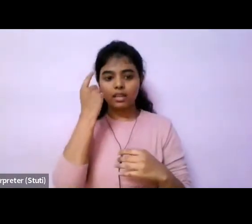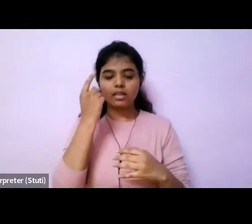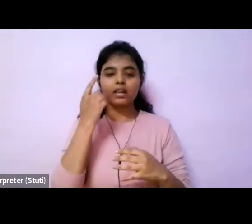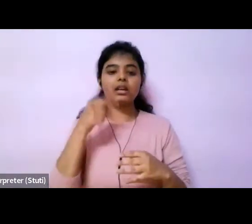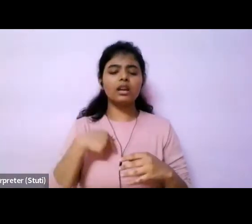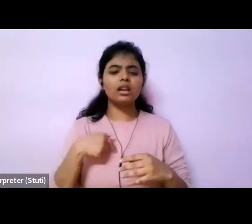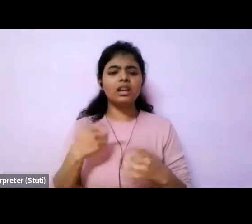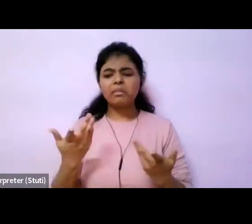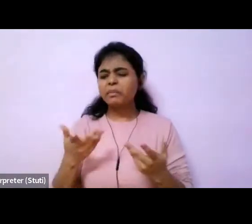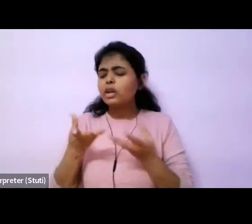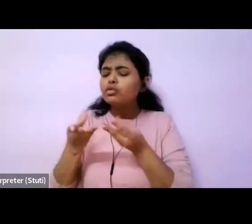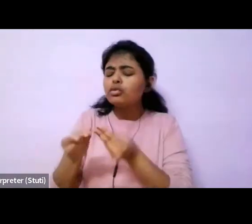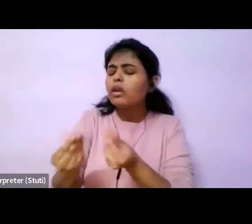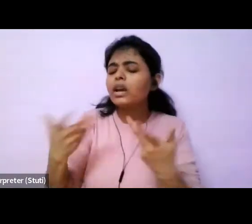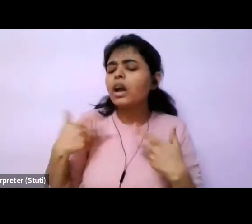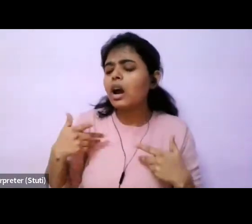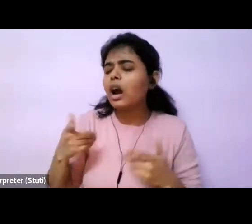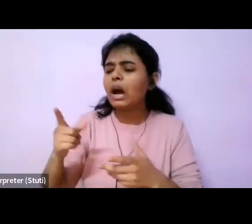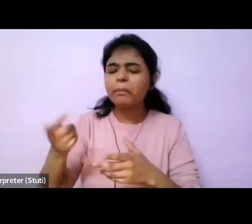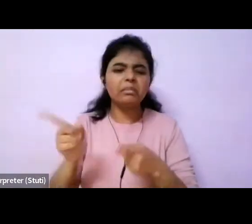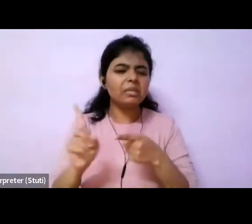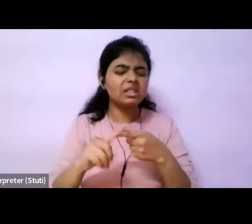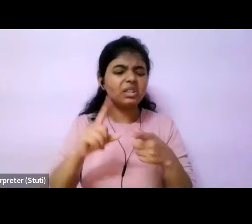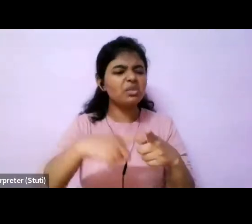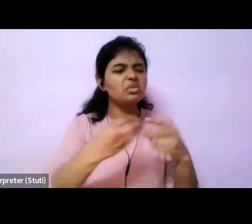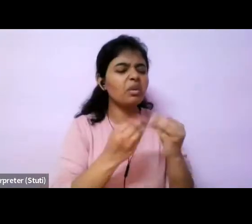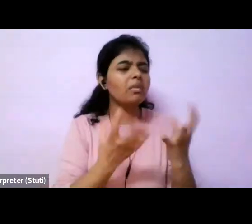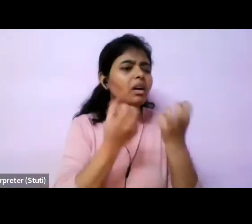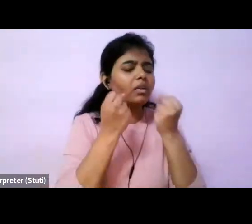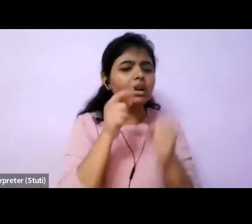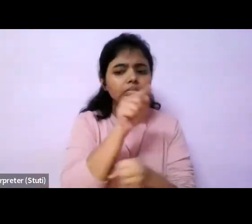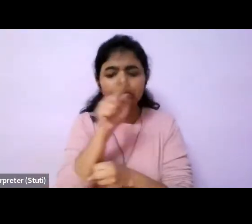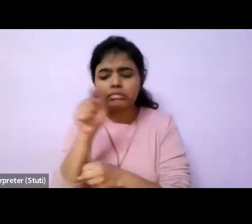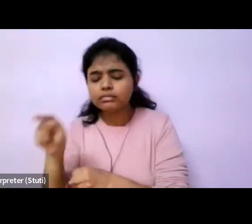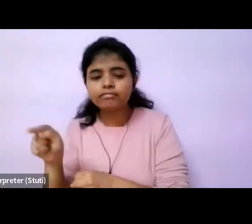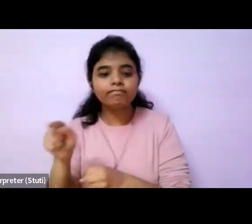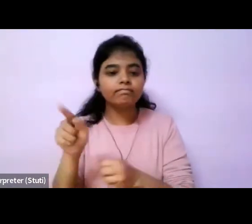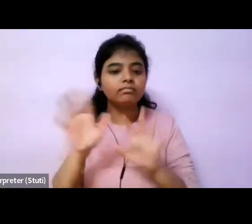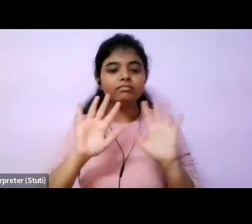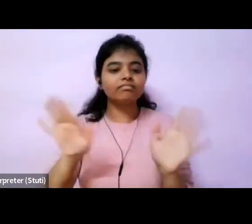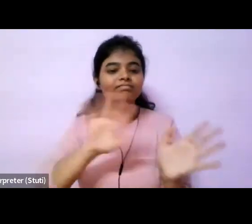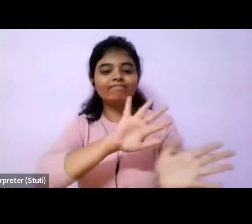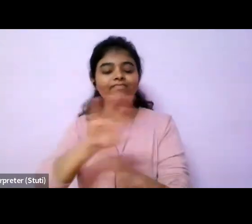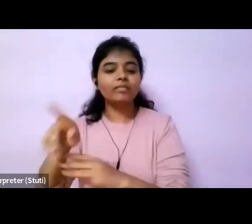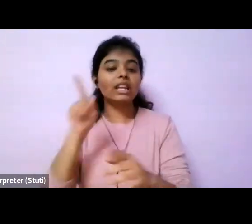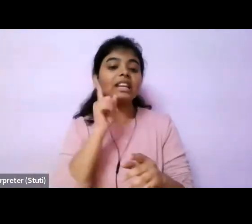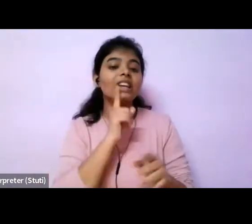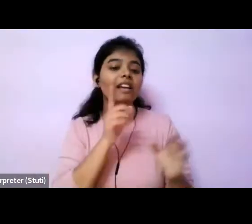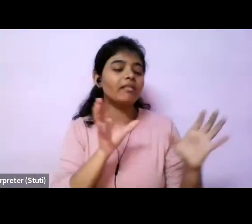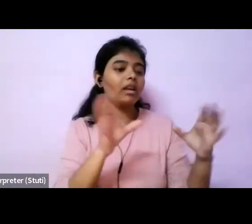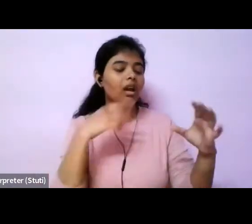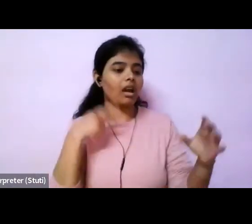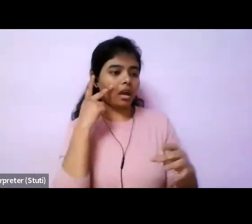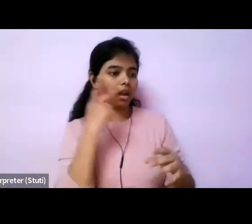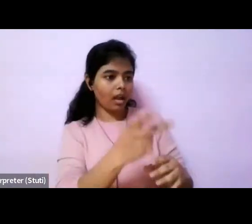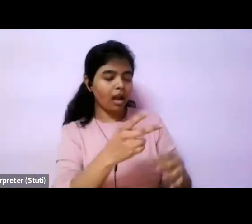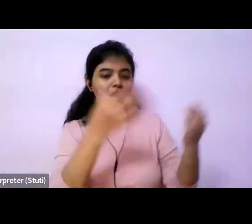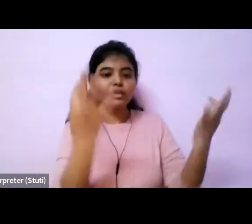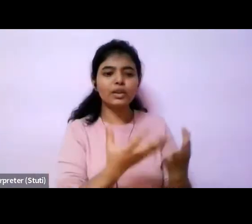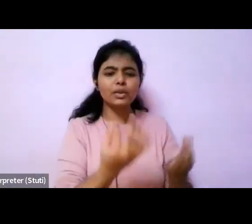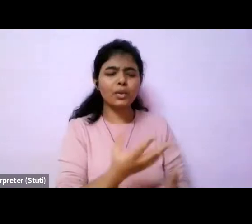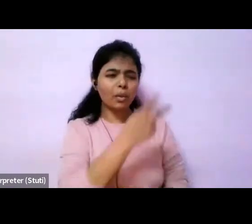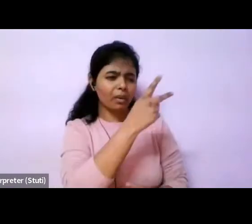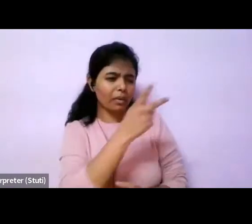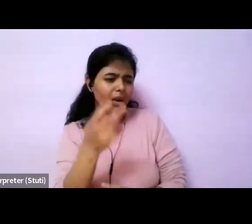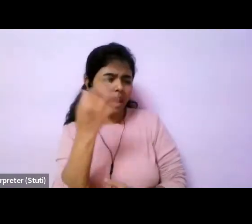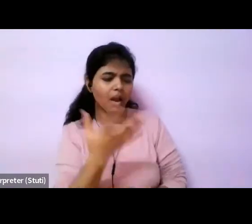Cure, Careers, or The Lack of Them, the chapters post his induction to deaf sociality are titled New Discoveries, Me,